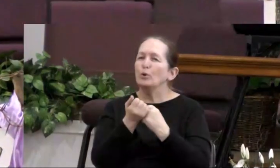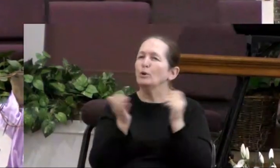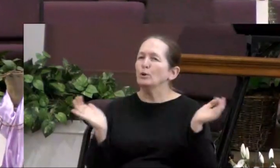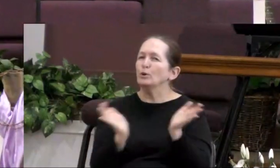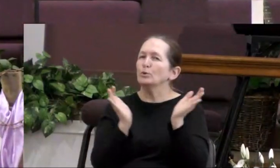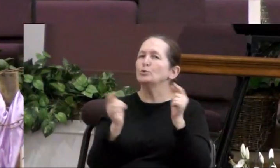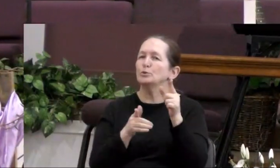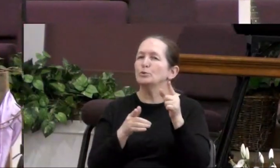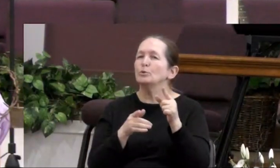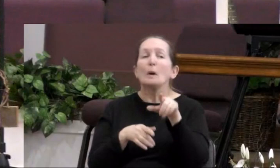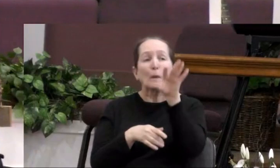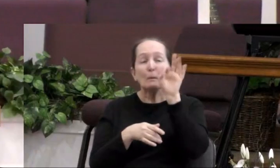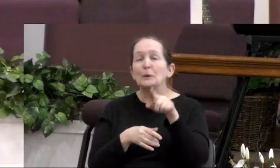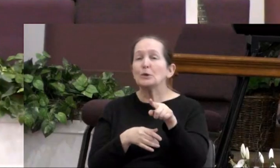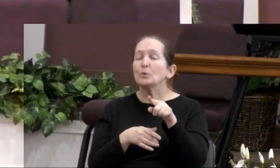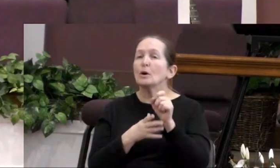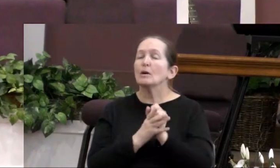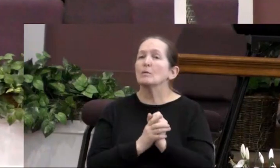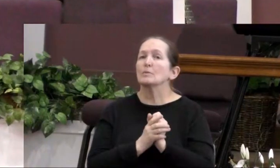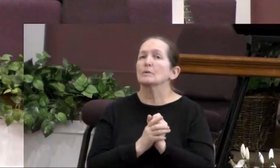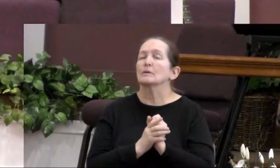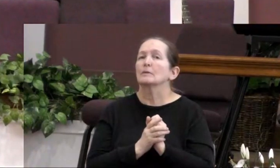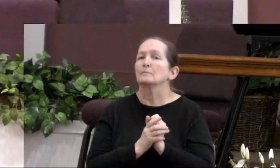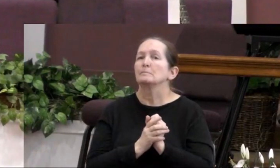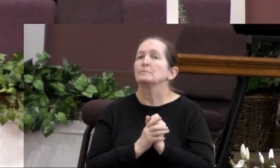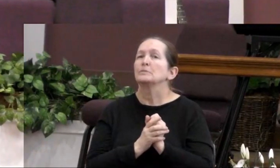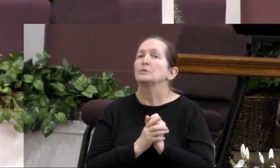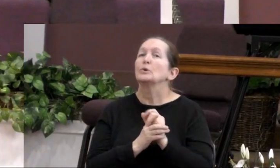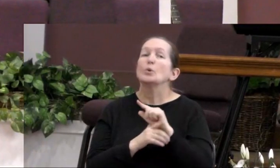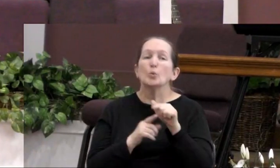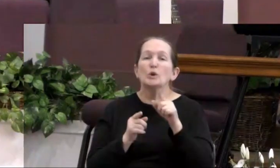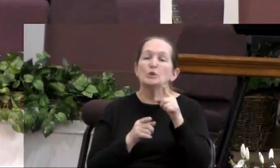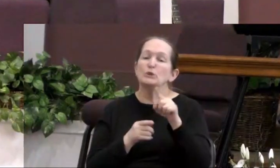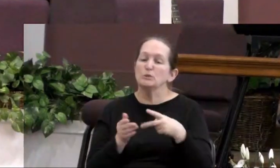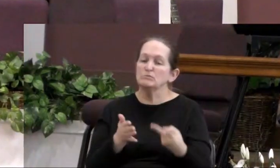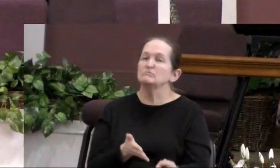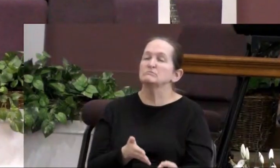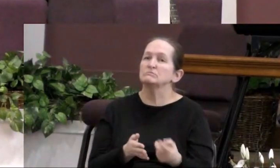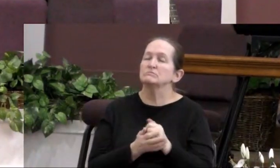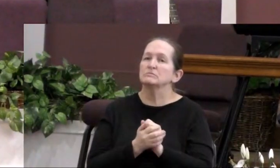to pick you up when you are in the ditch,